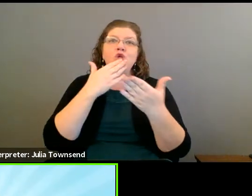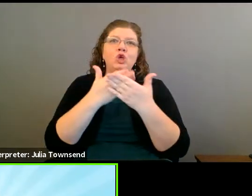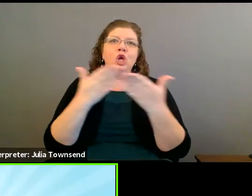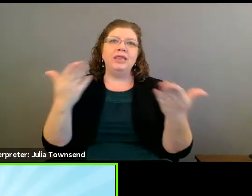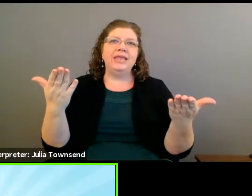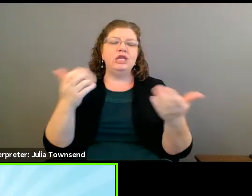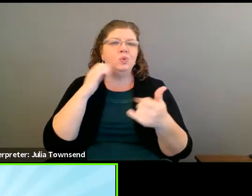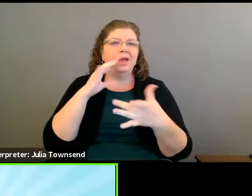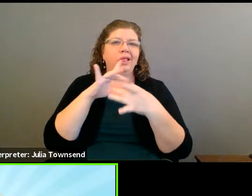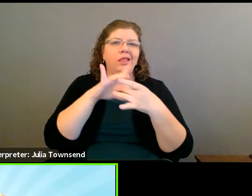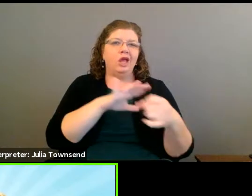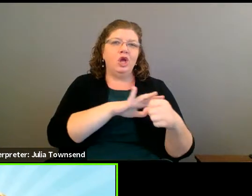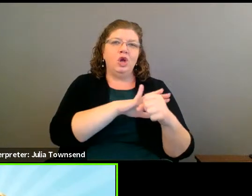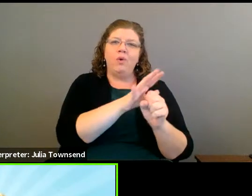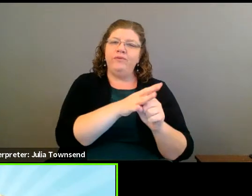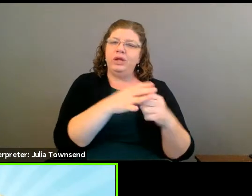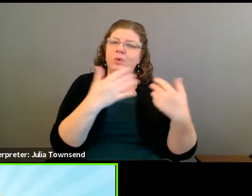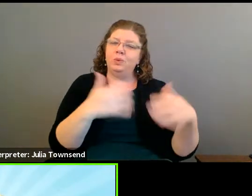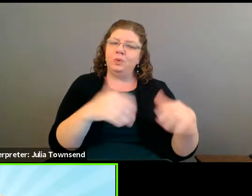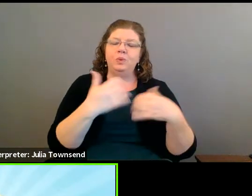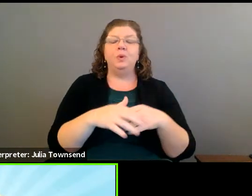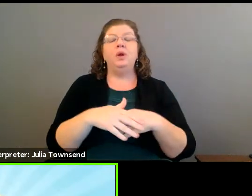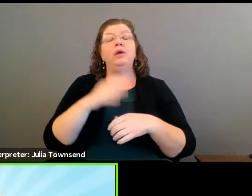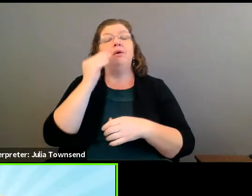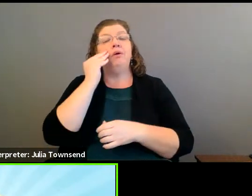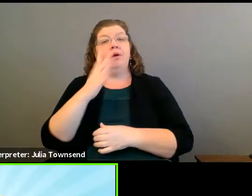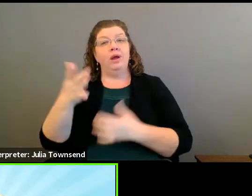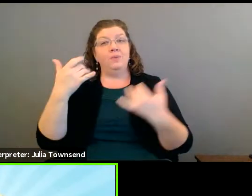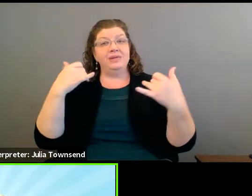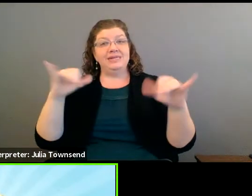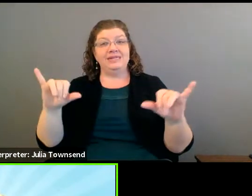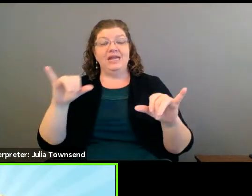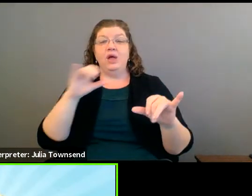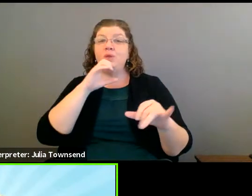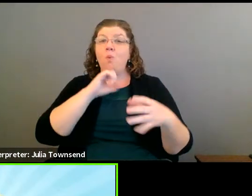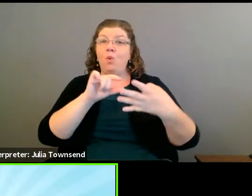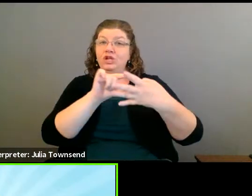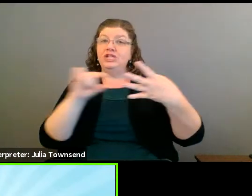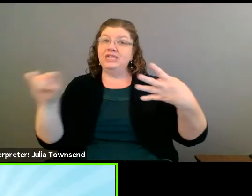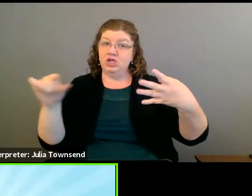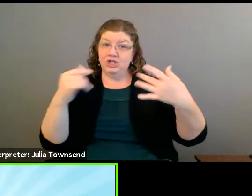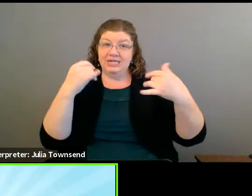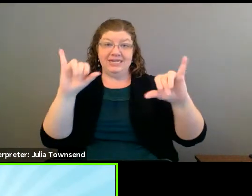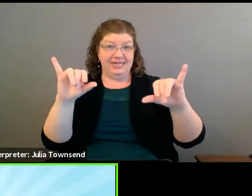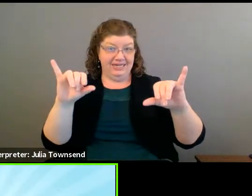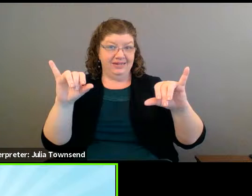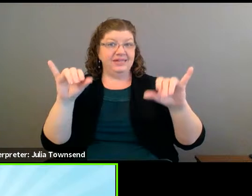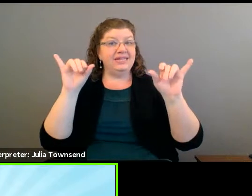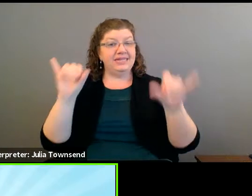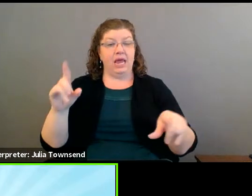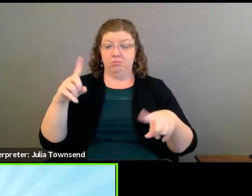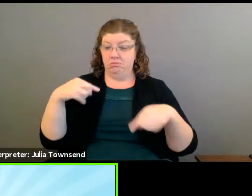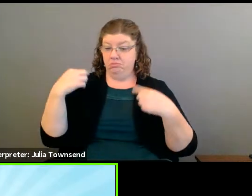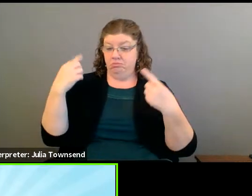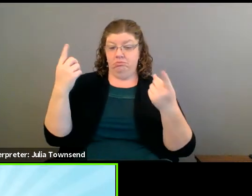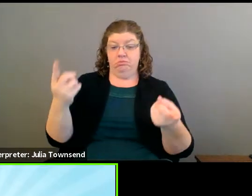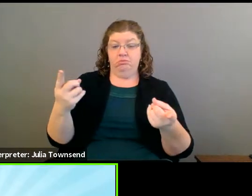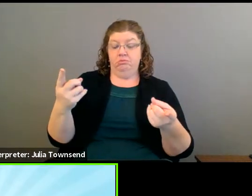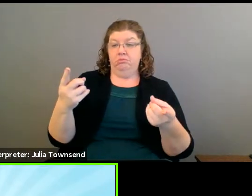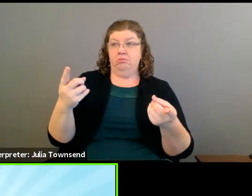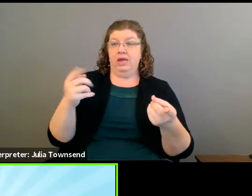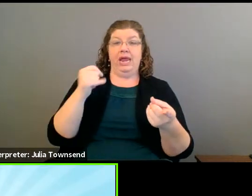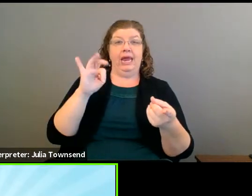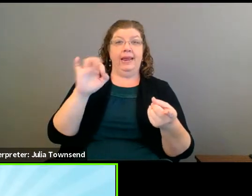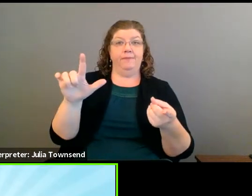tonight. I want you to know that we are still in the orange tier. That is the same tier we've been in since